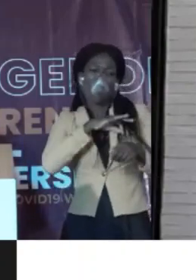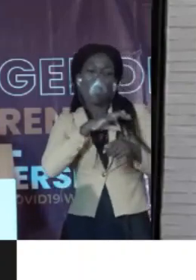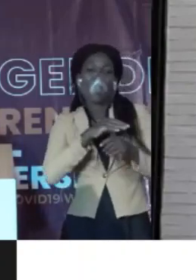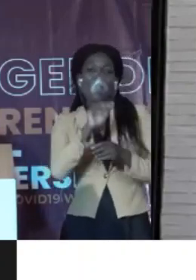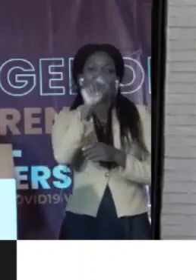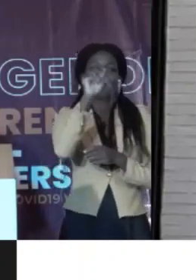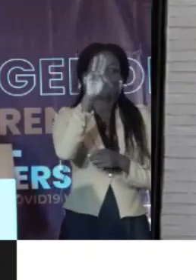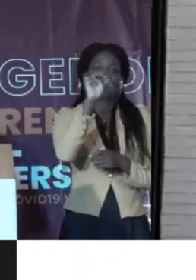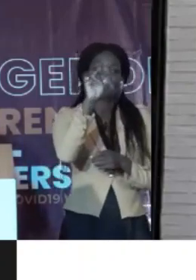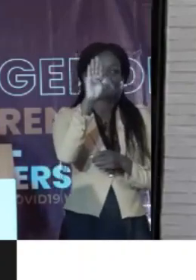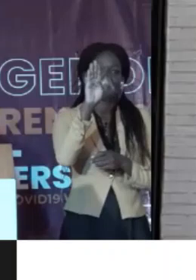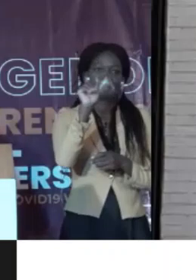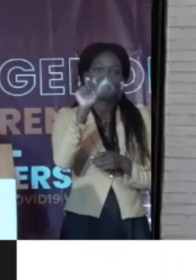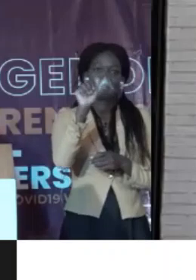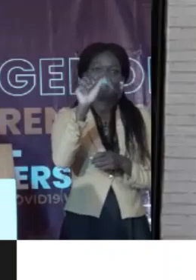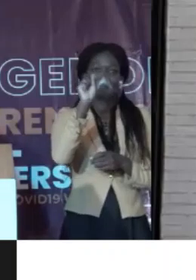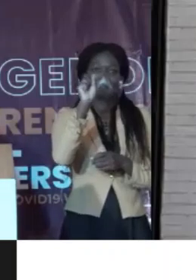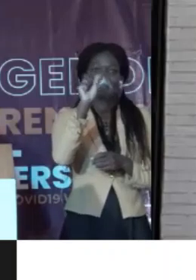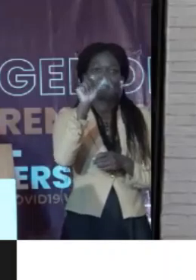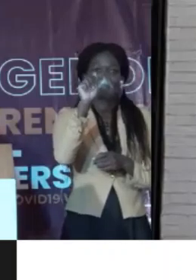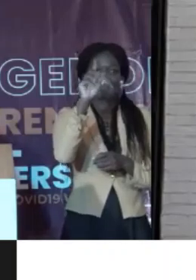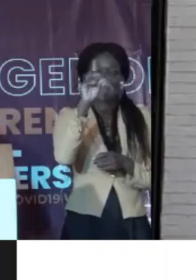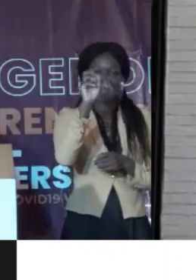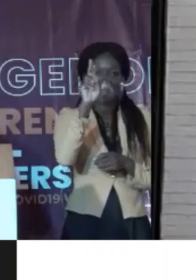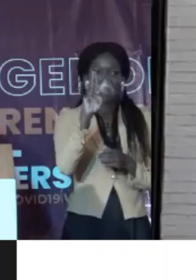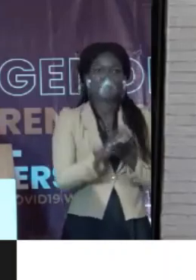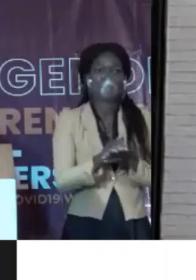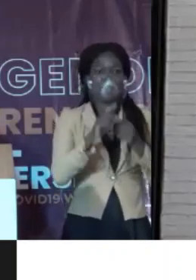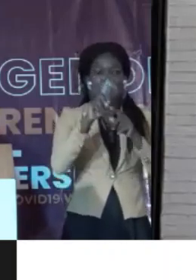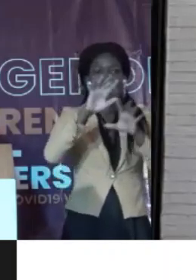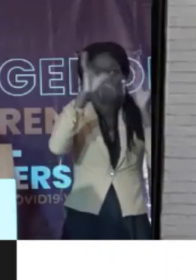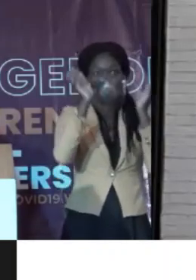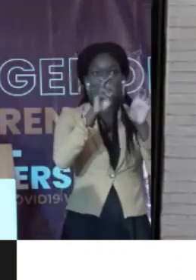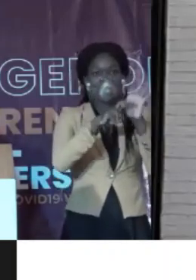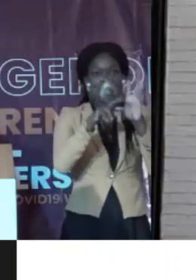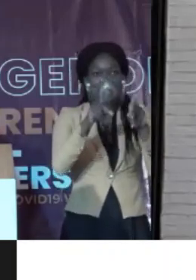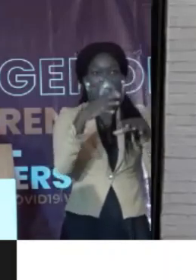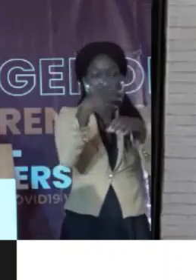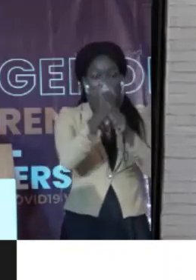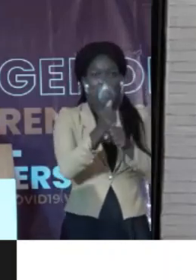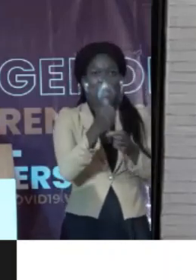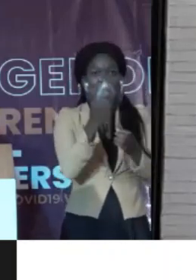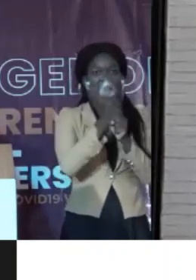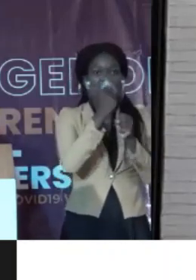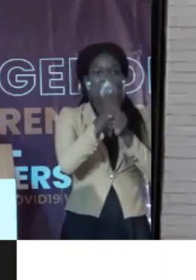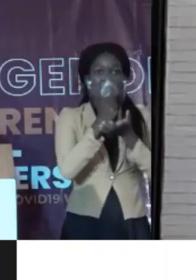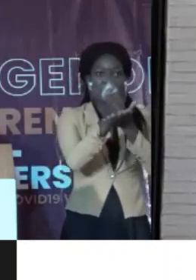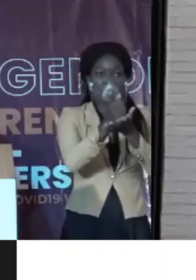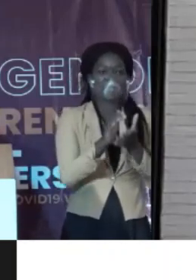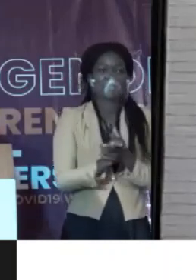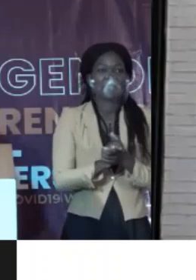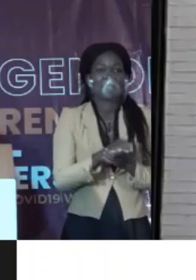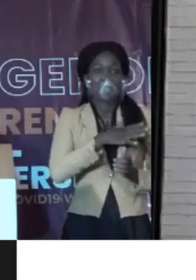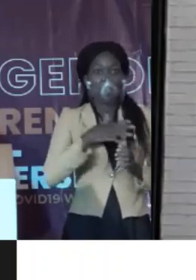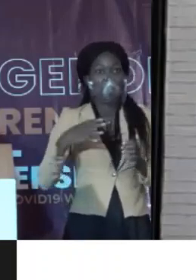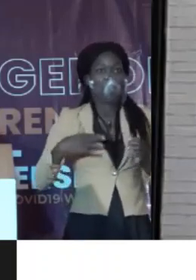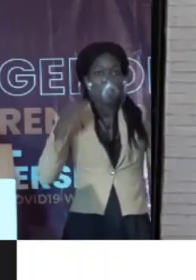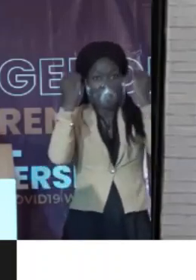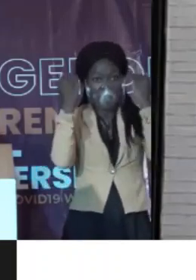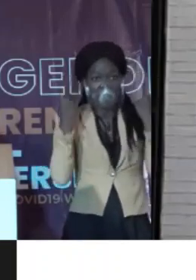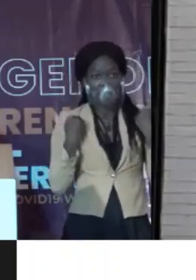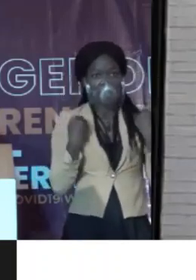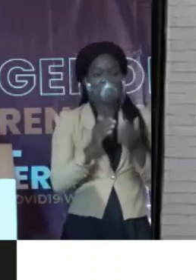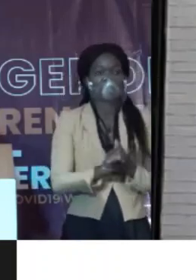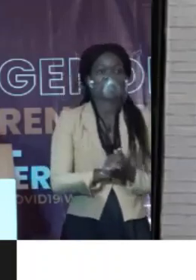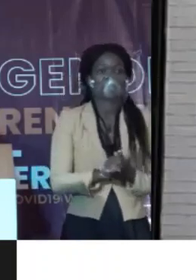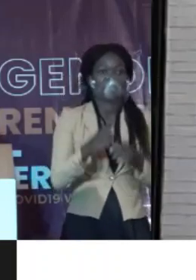Global Board Chairperson of Action Aid. She's a human rights lawyer and Chief Executive for Rosario